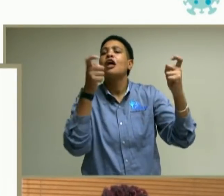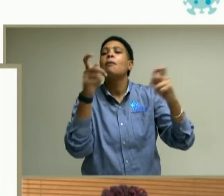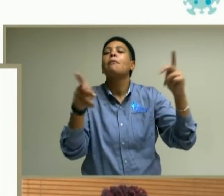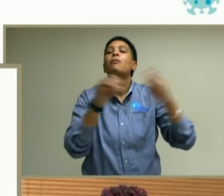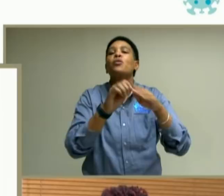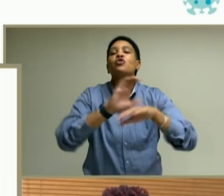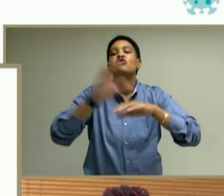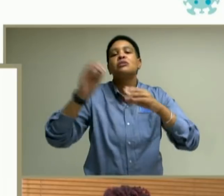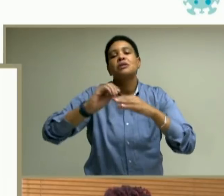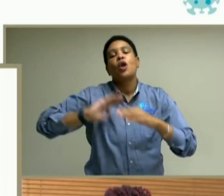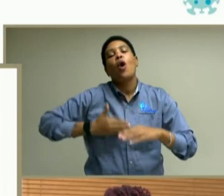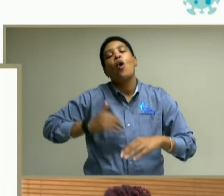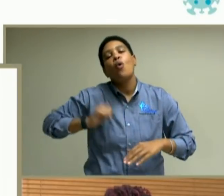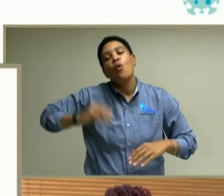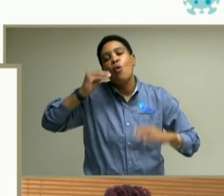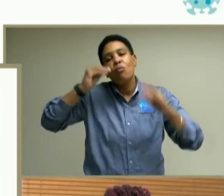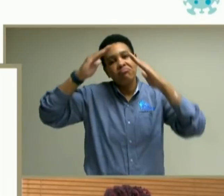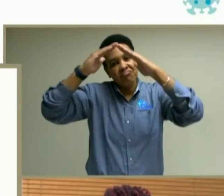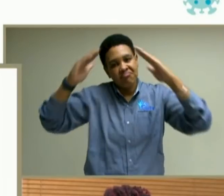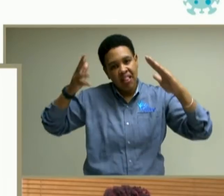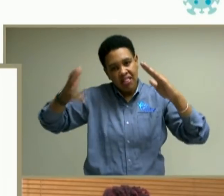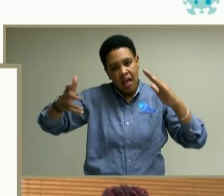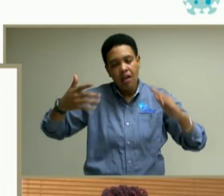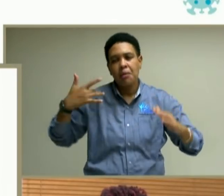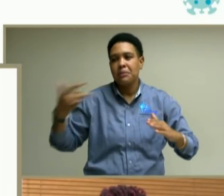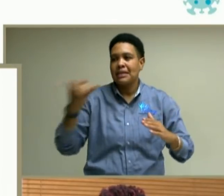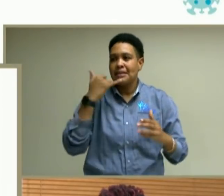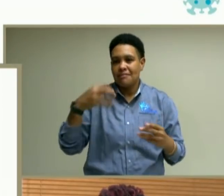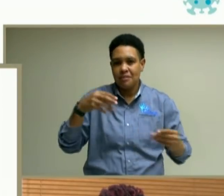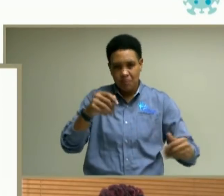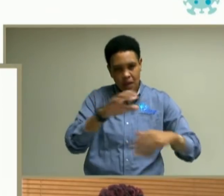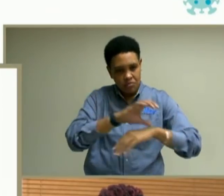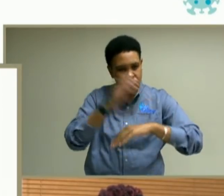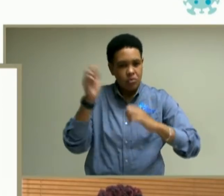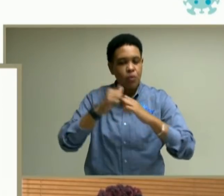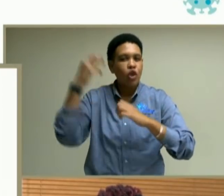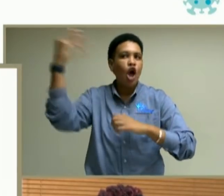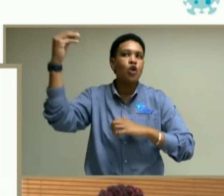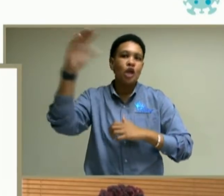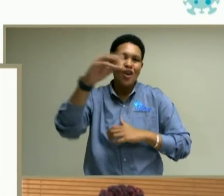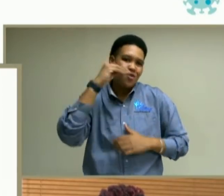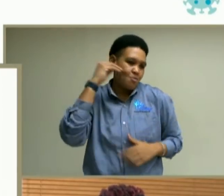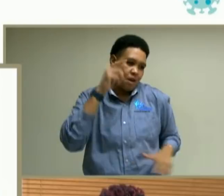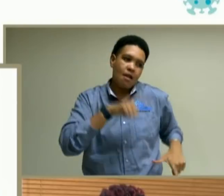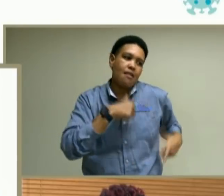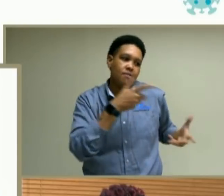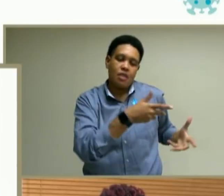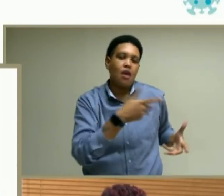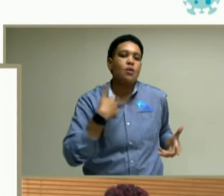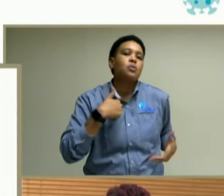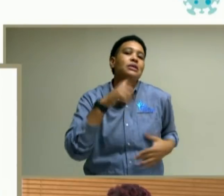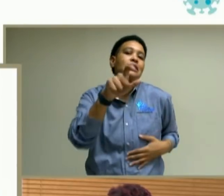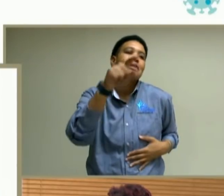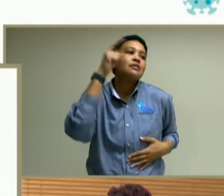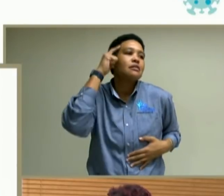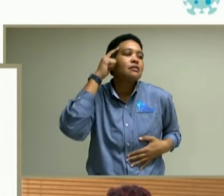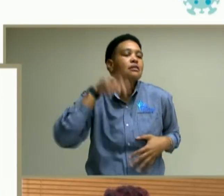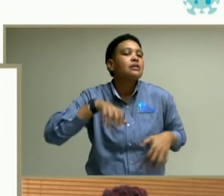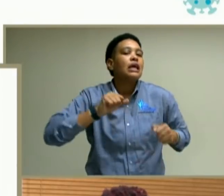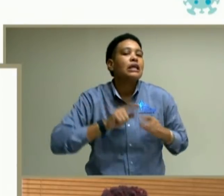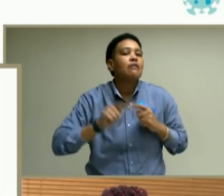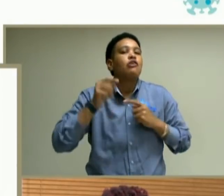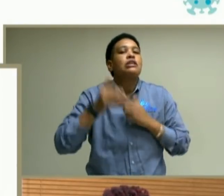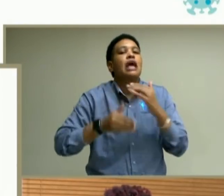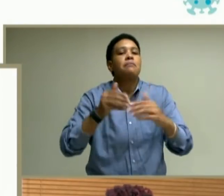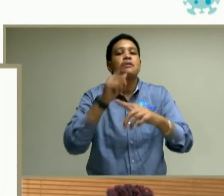own households. So if you do plan to spend Christmas with people outside of your household, we really do need to take steps to